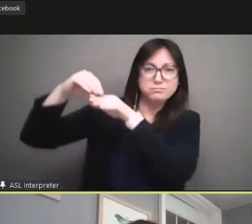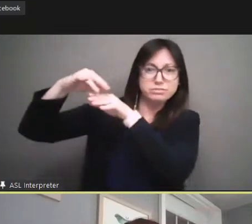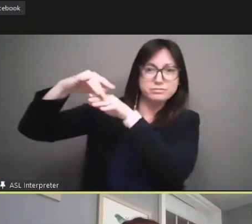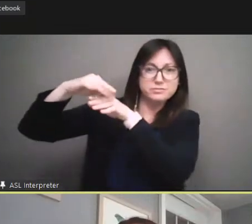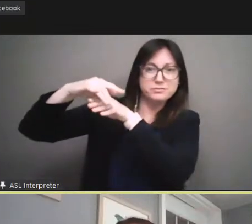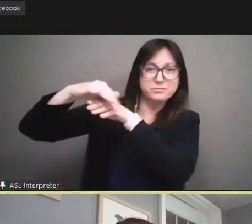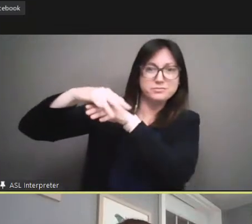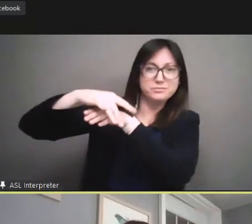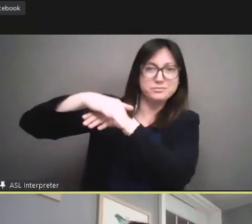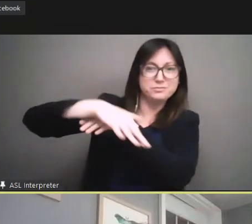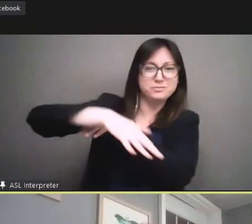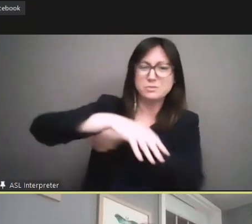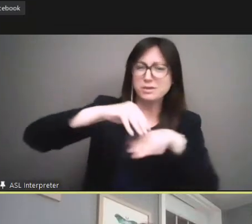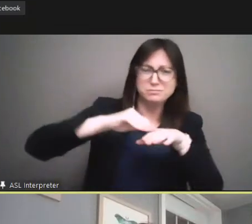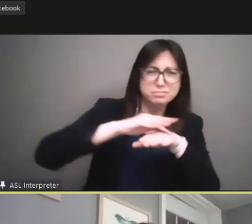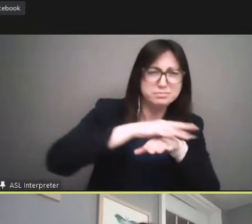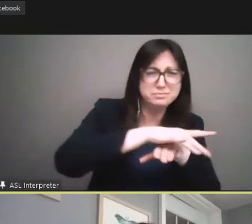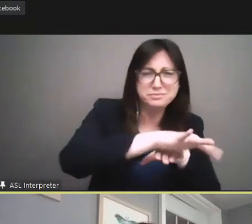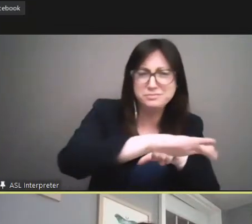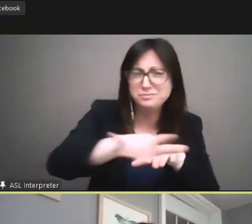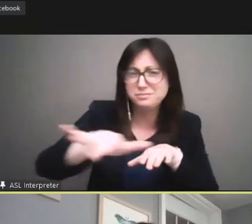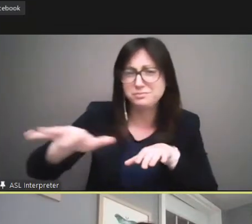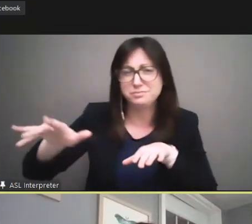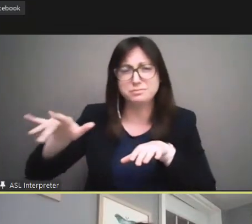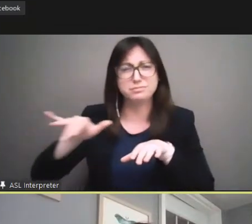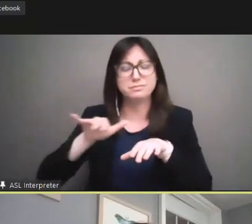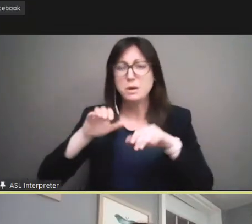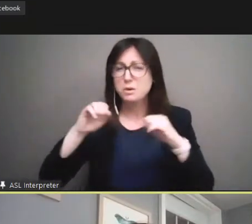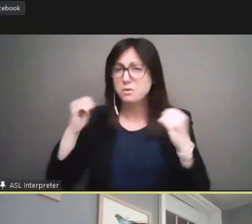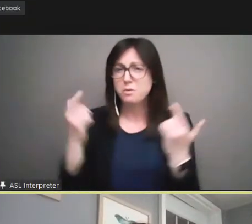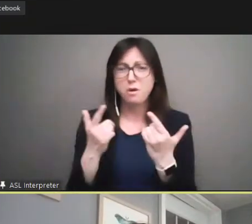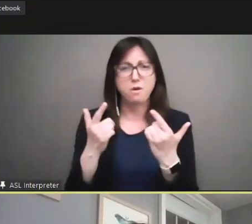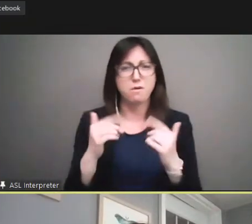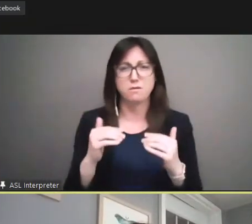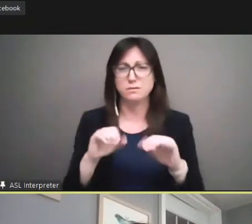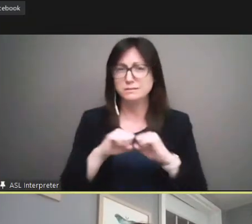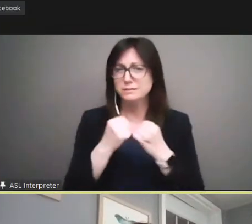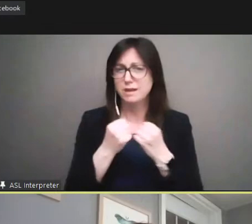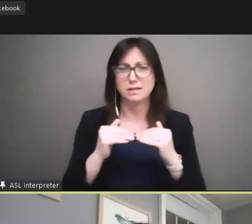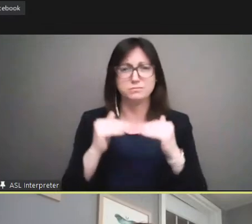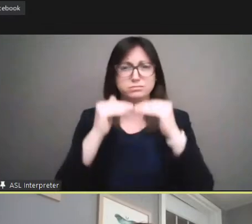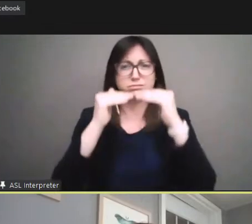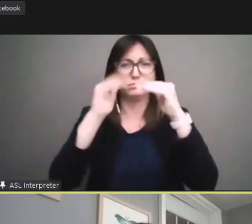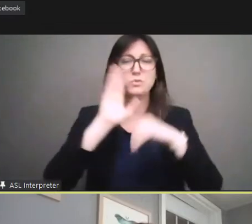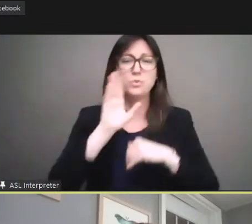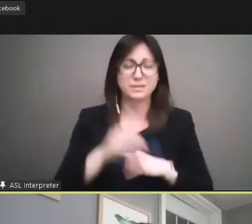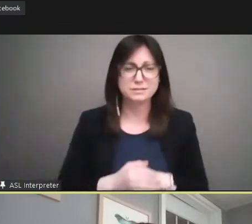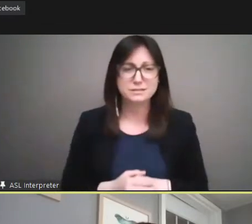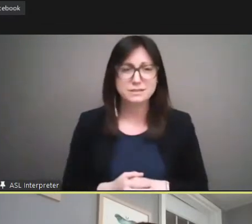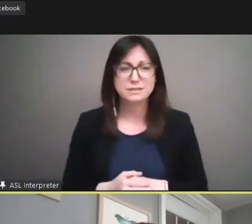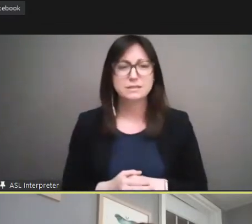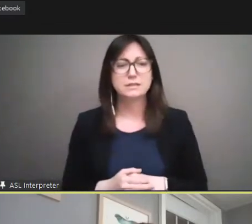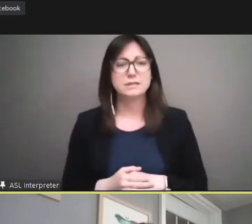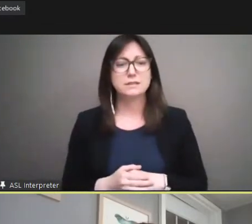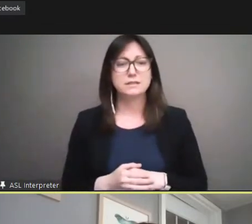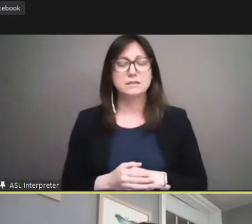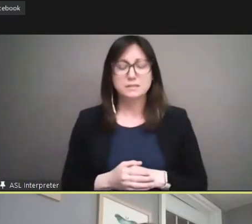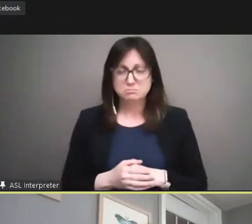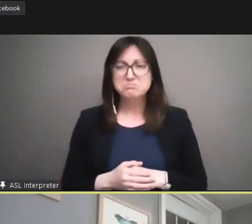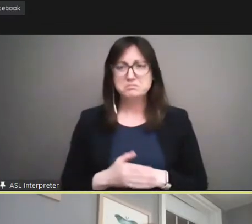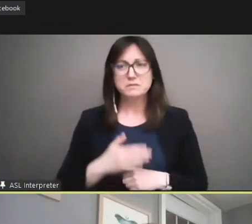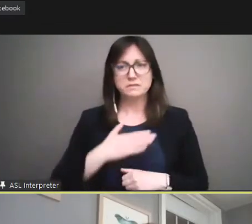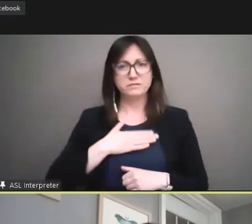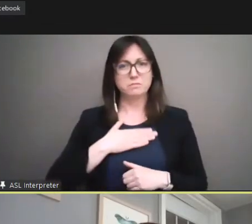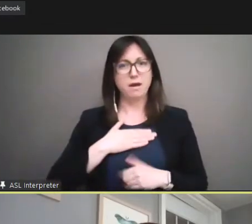enters every nook and cranny of our society. I find with our level of government, we're